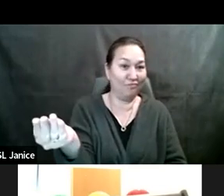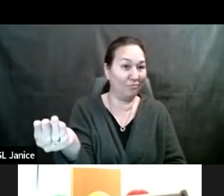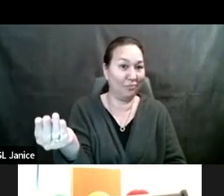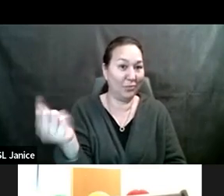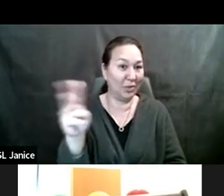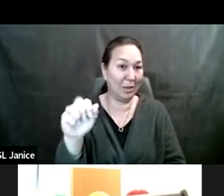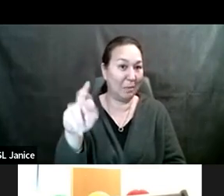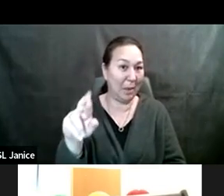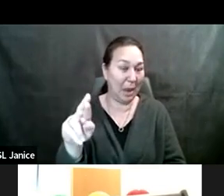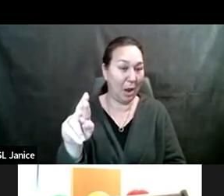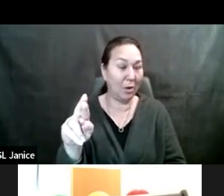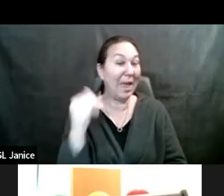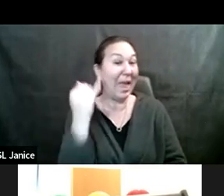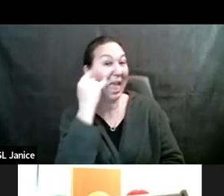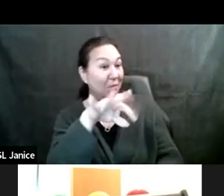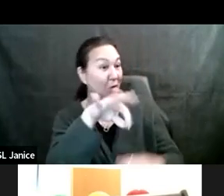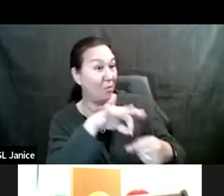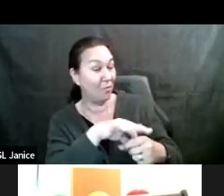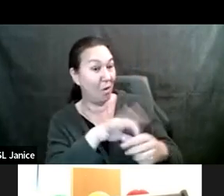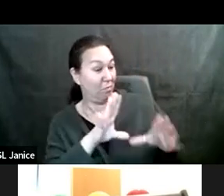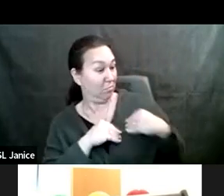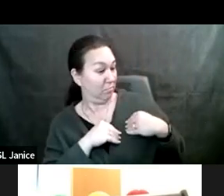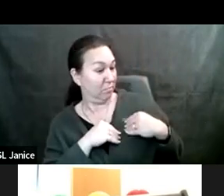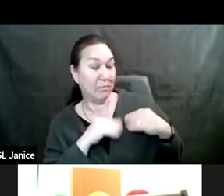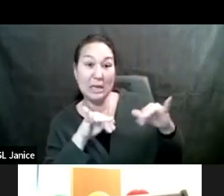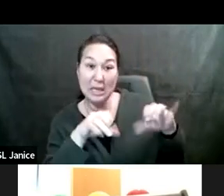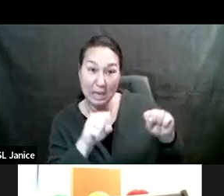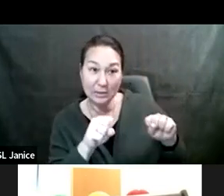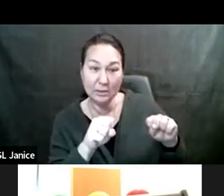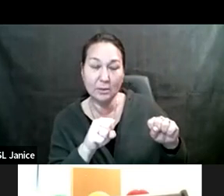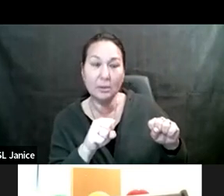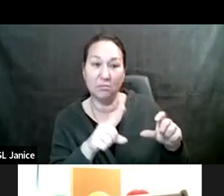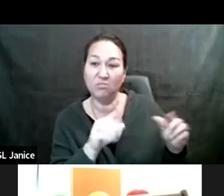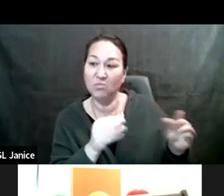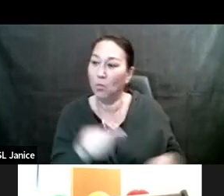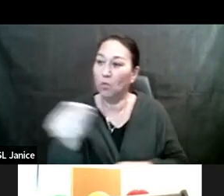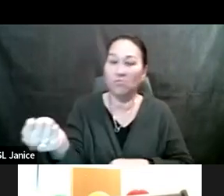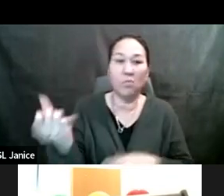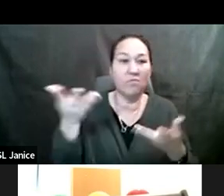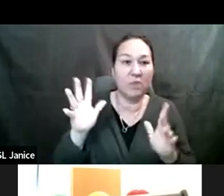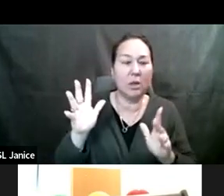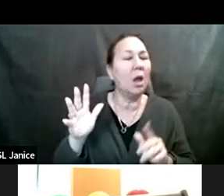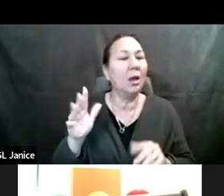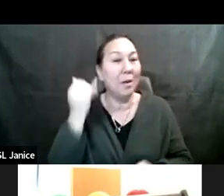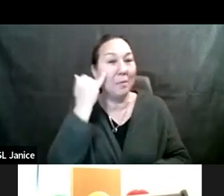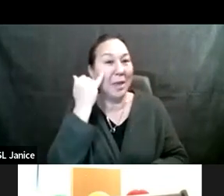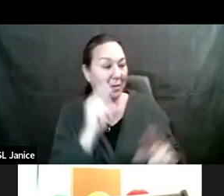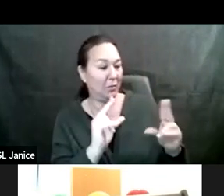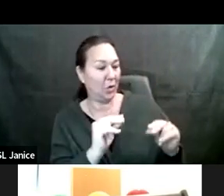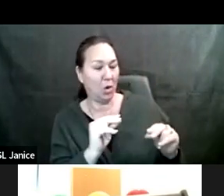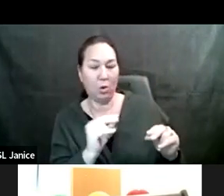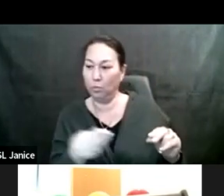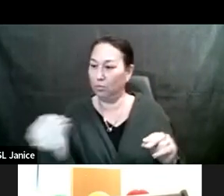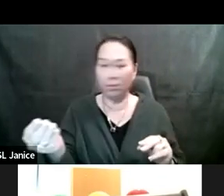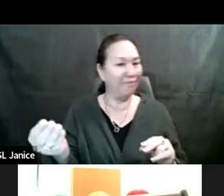committee if it votes in favor of the budget it does if it takes no action it then goes forward automatically so the only